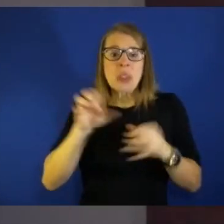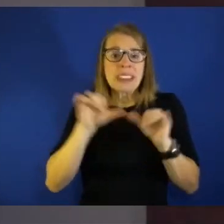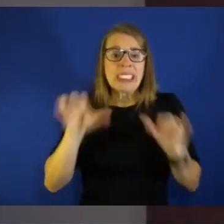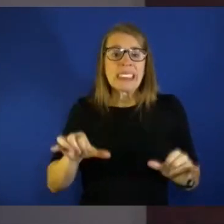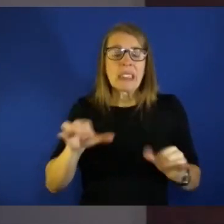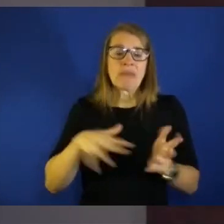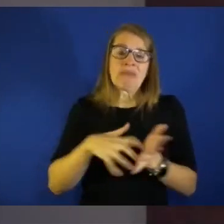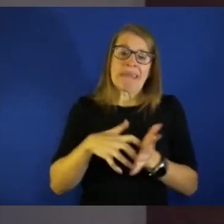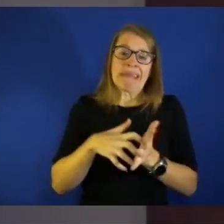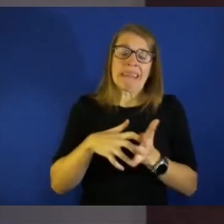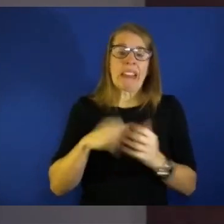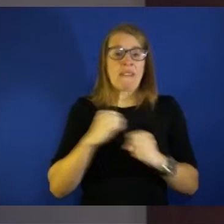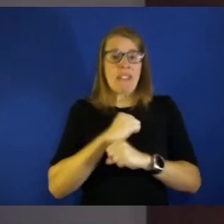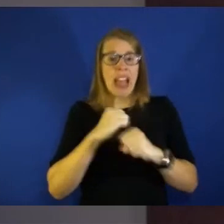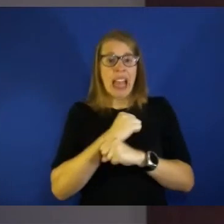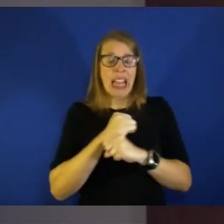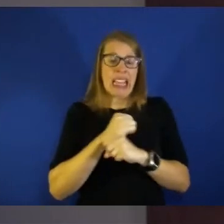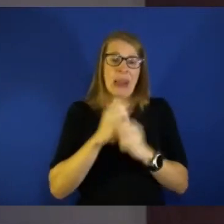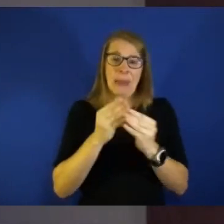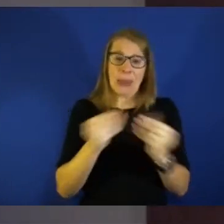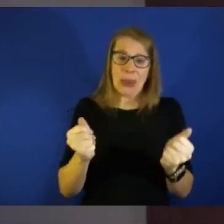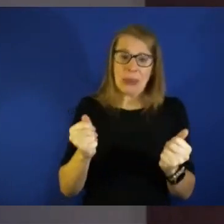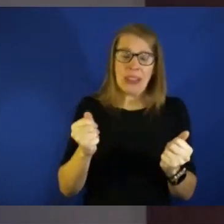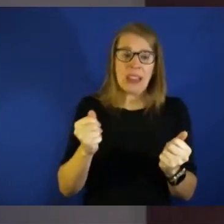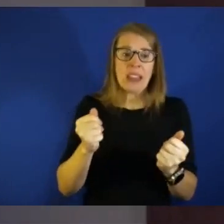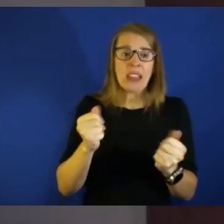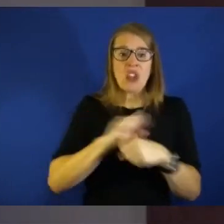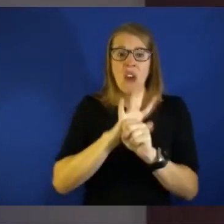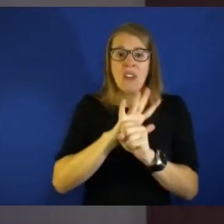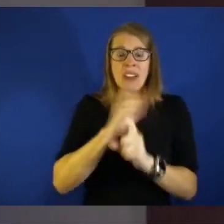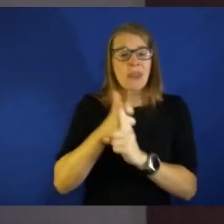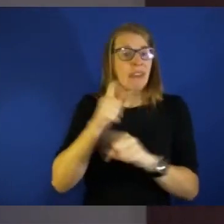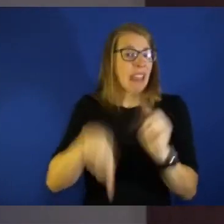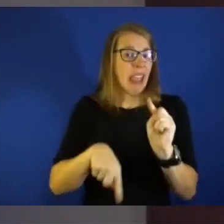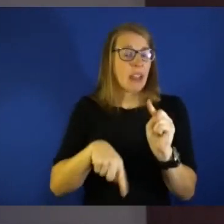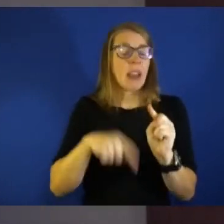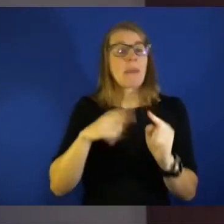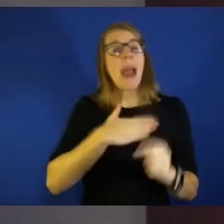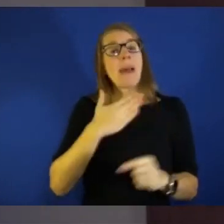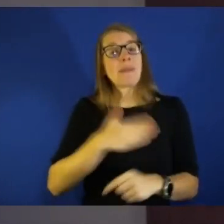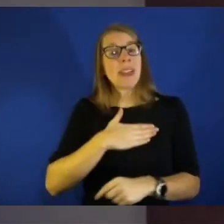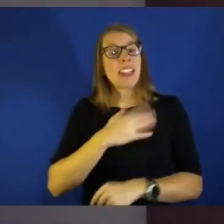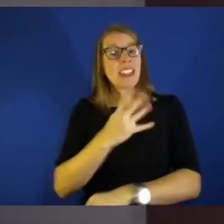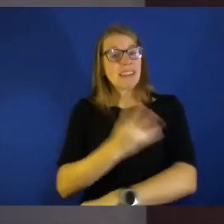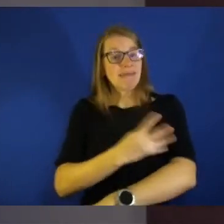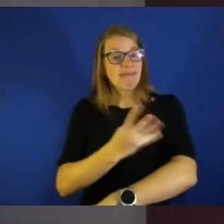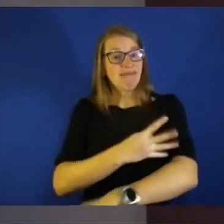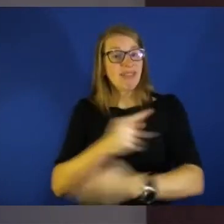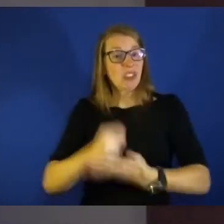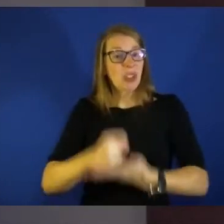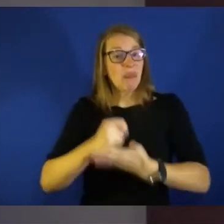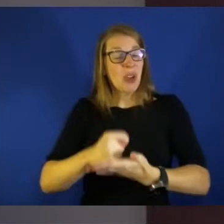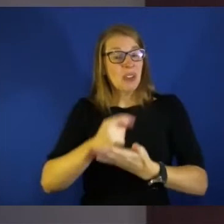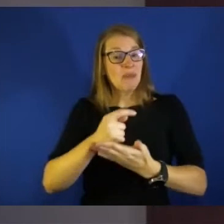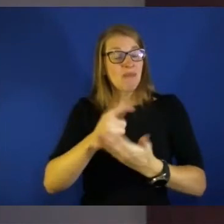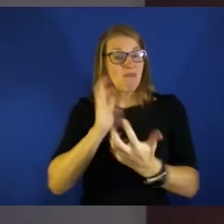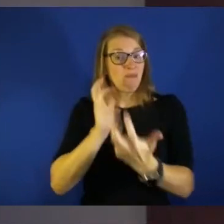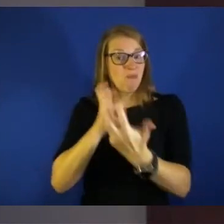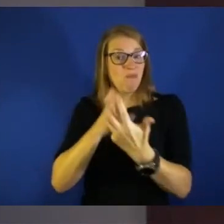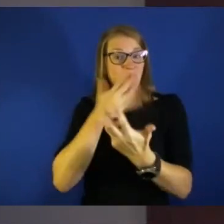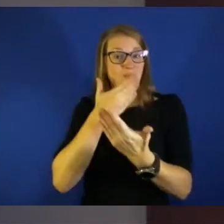fight this off as well. So I'm so glad that the treatment worked well for him. But I would just reiterate,